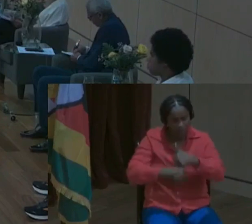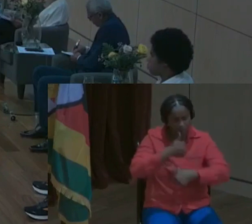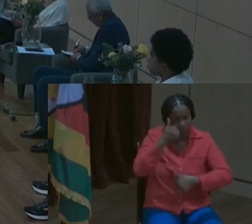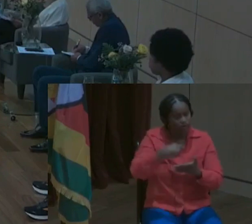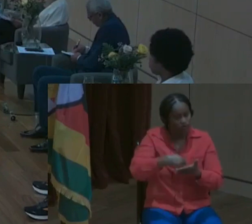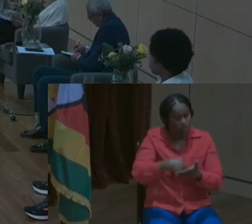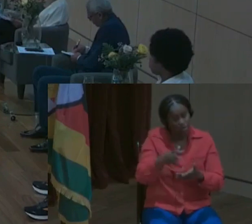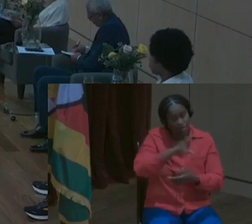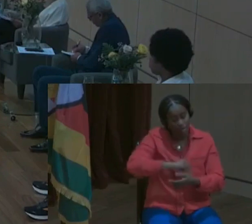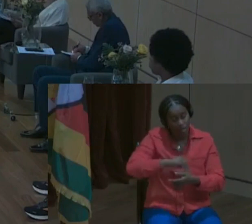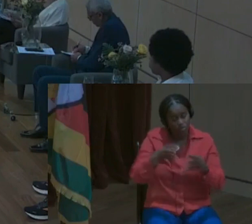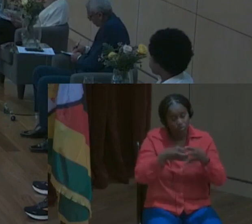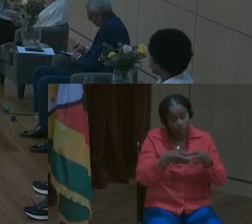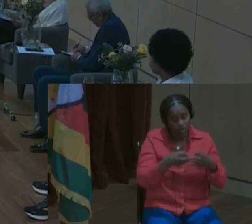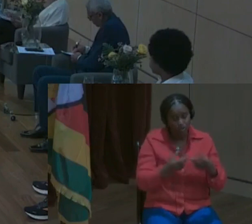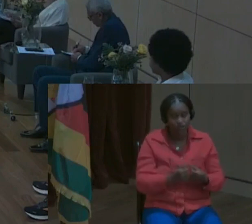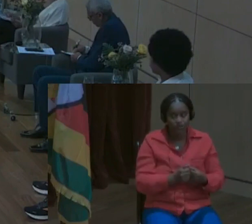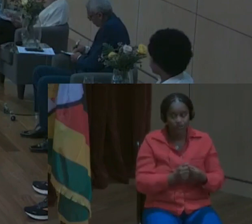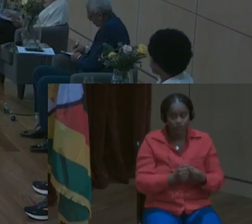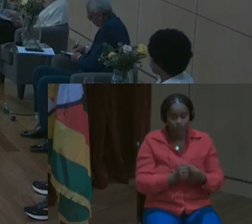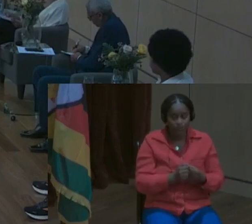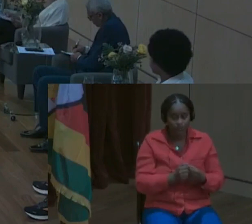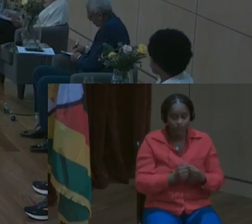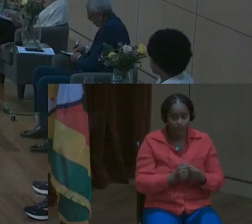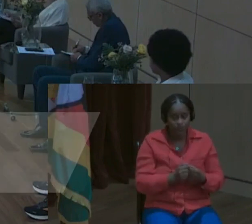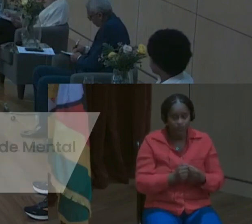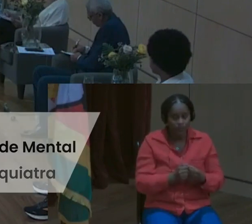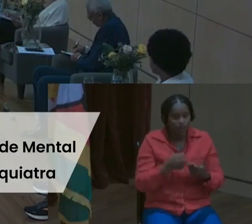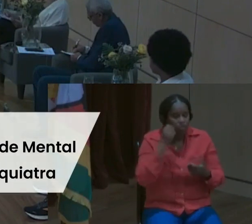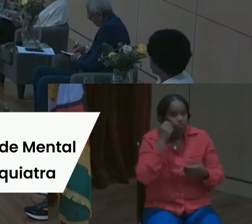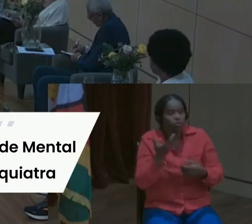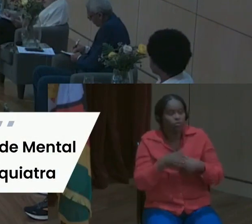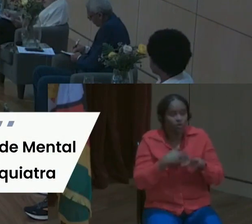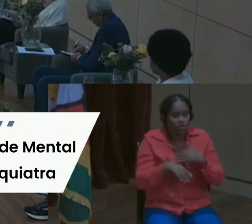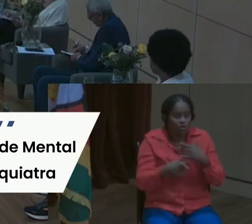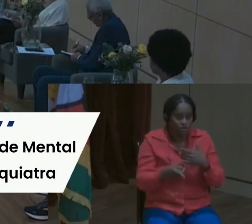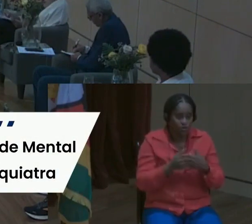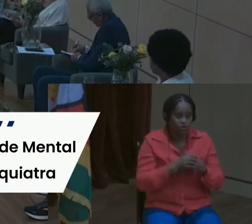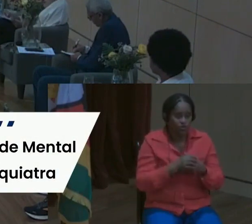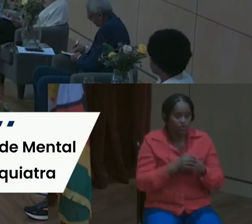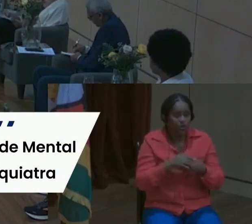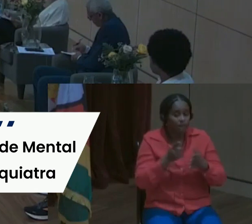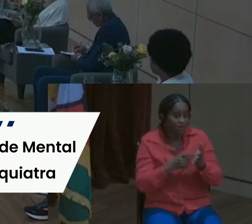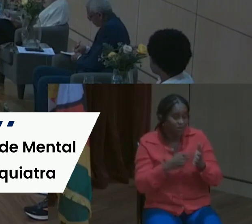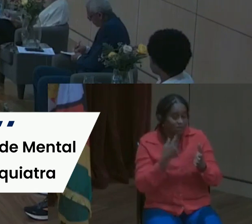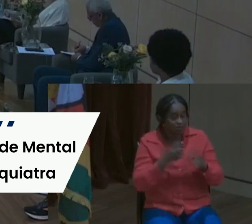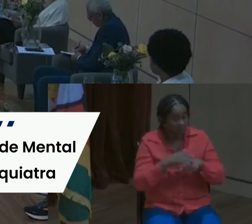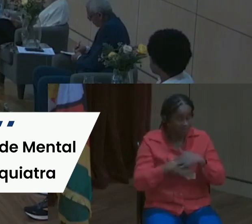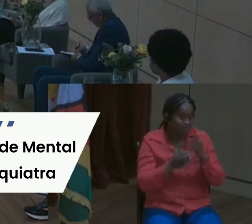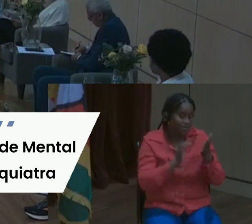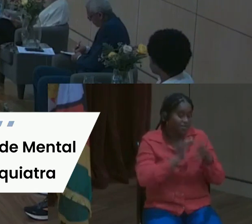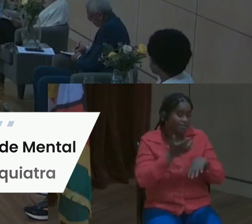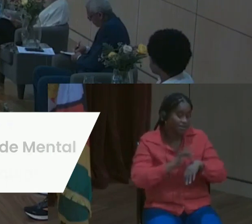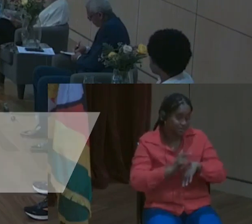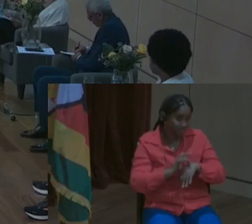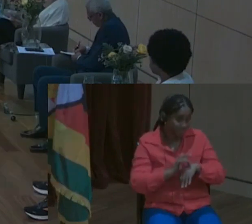in the community. Next one. How do we do that? We need to raise awareness like we're doing in this conference. We need to understand